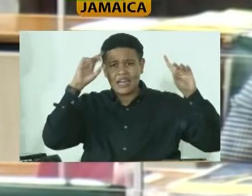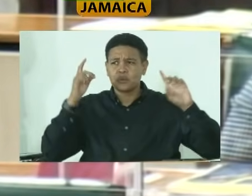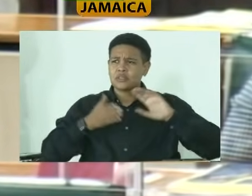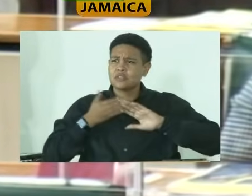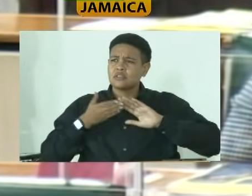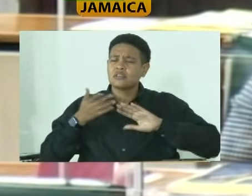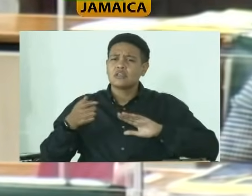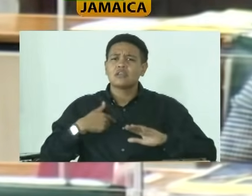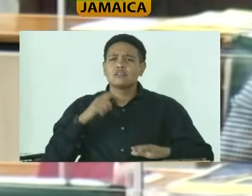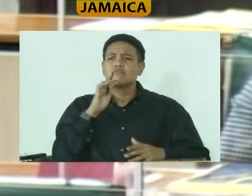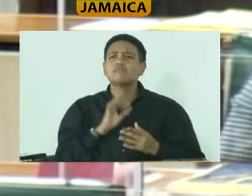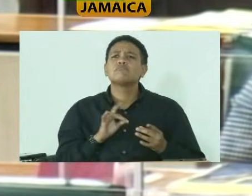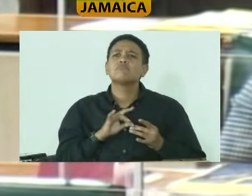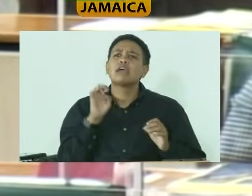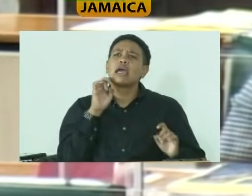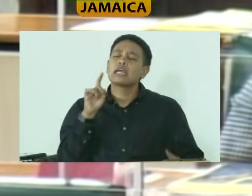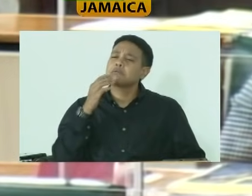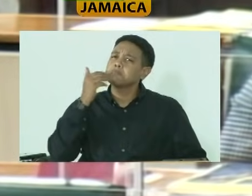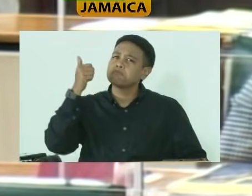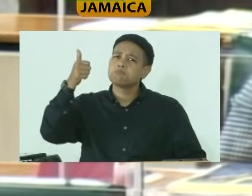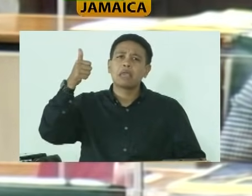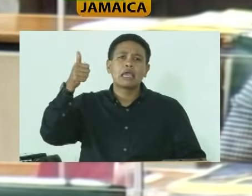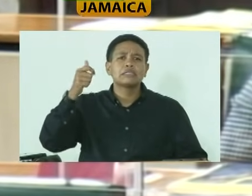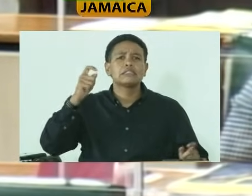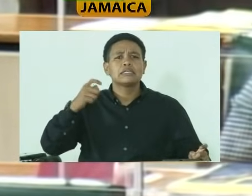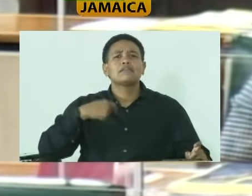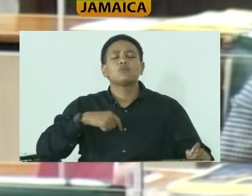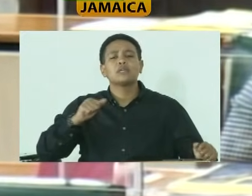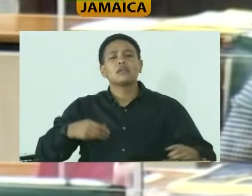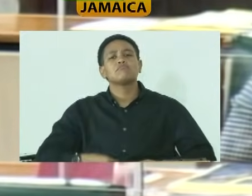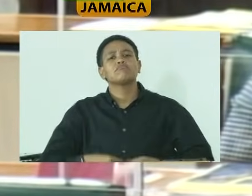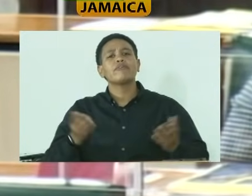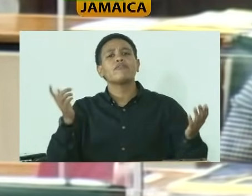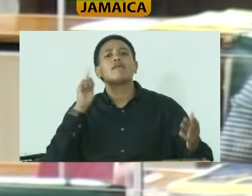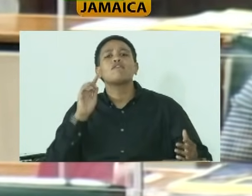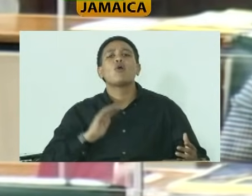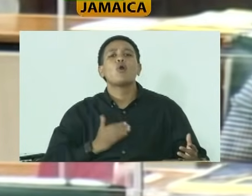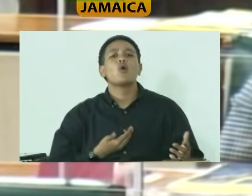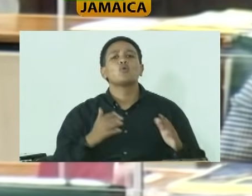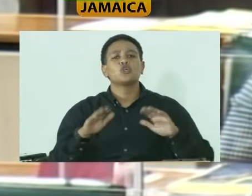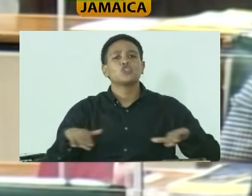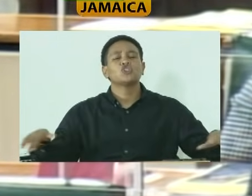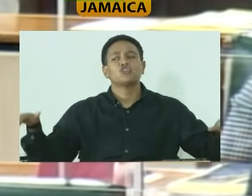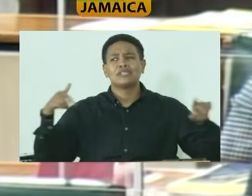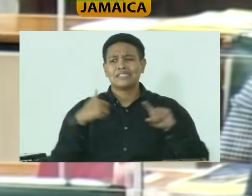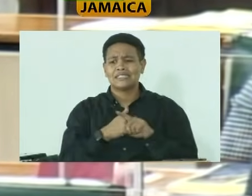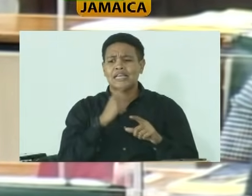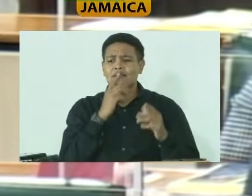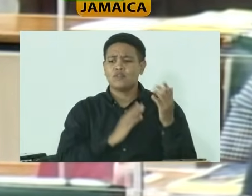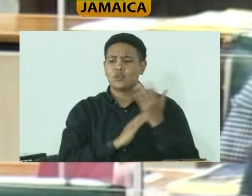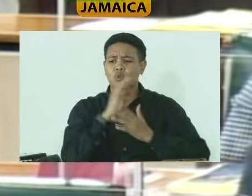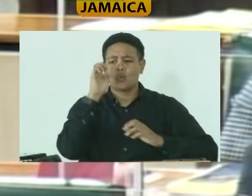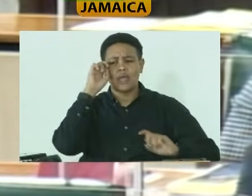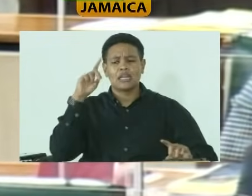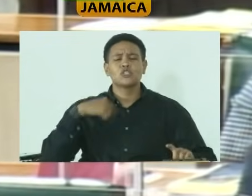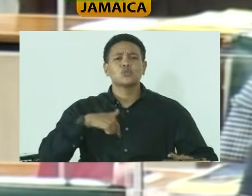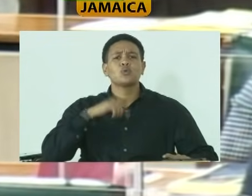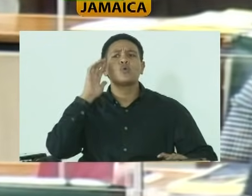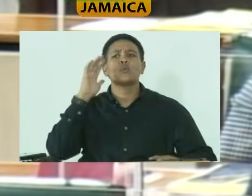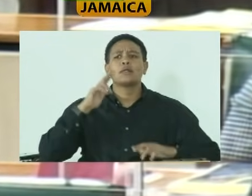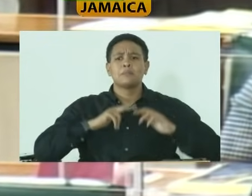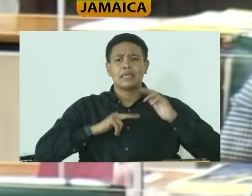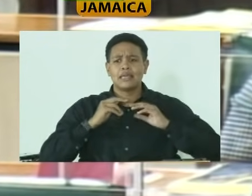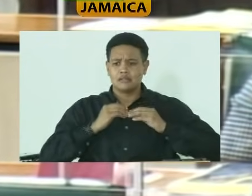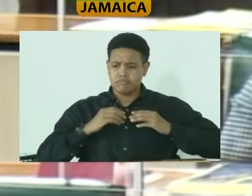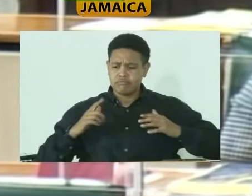that an education is the best gift we can give to our children. It is through an education that we will build